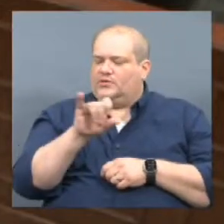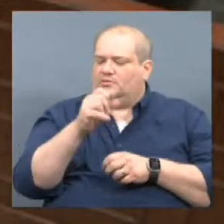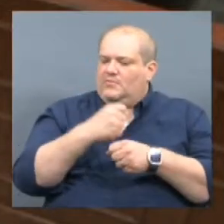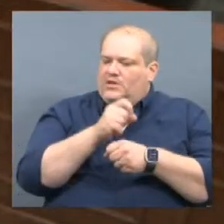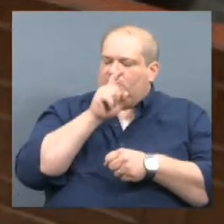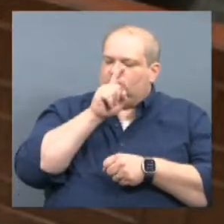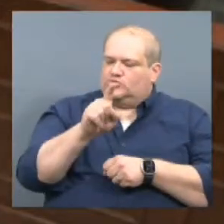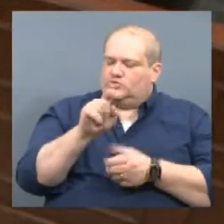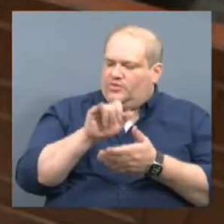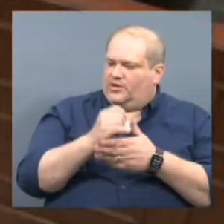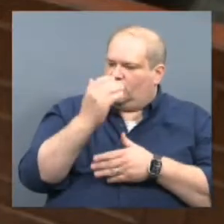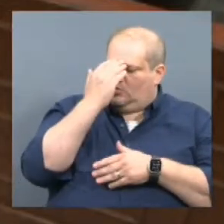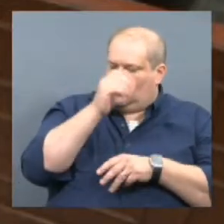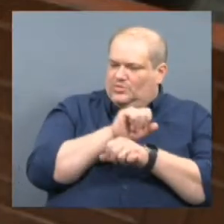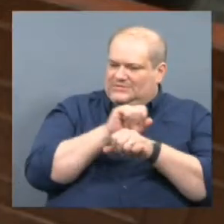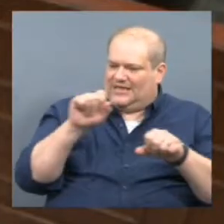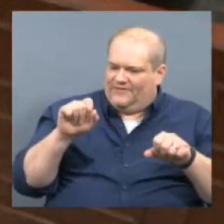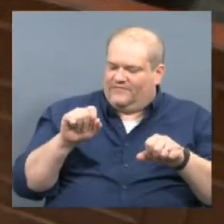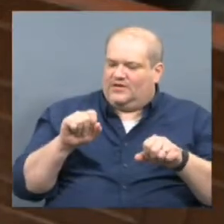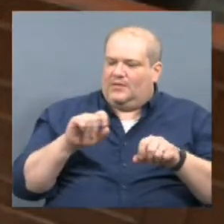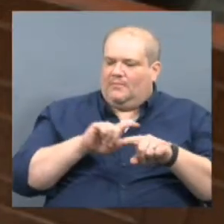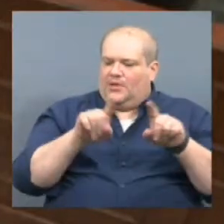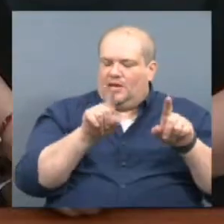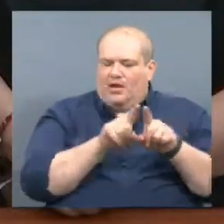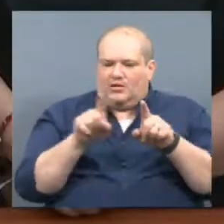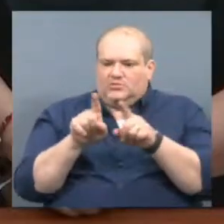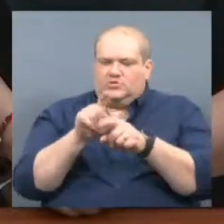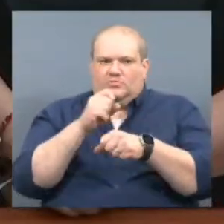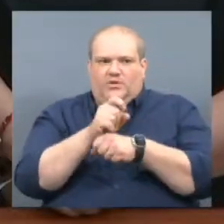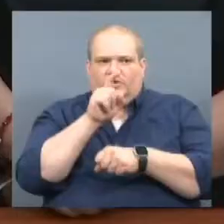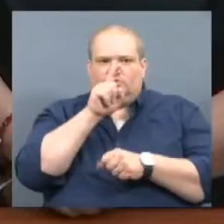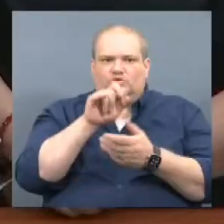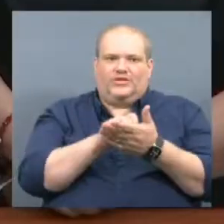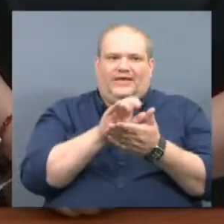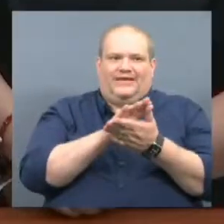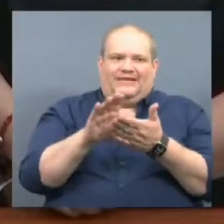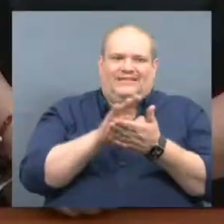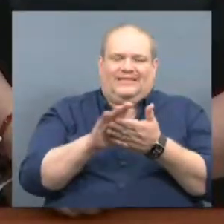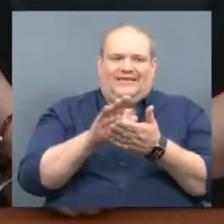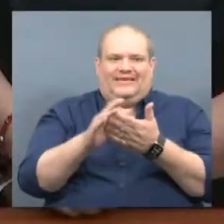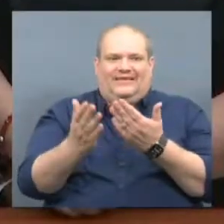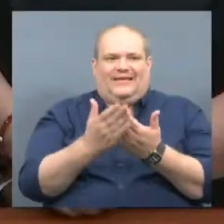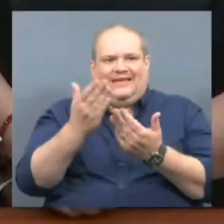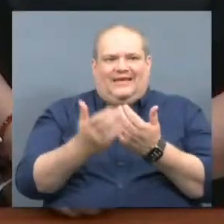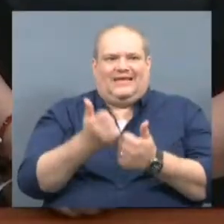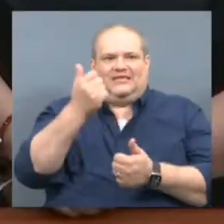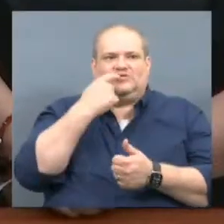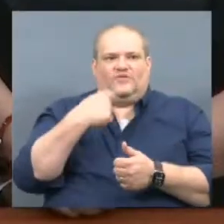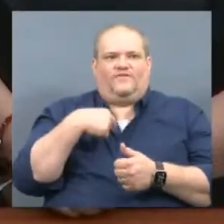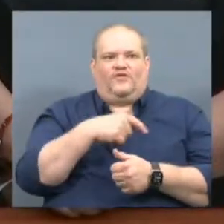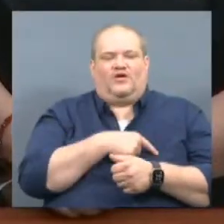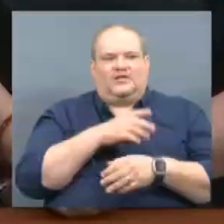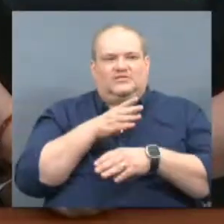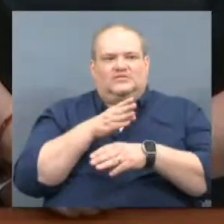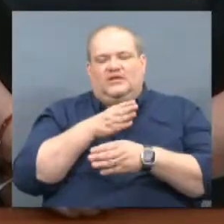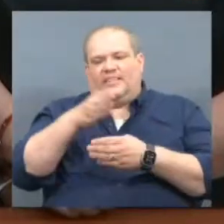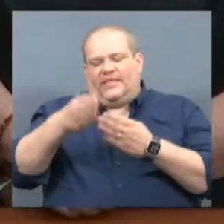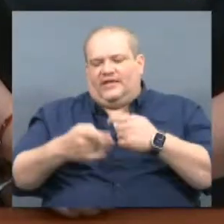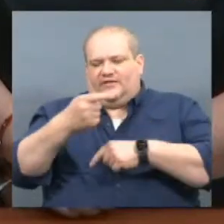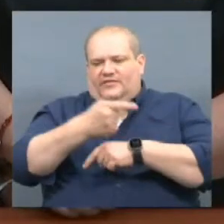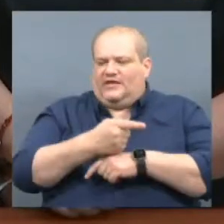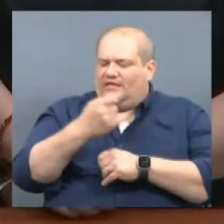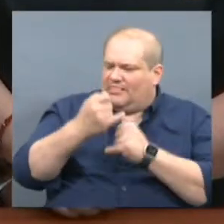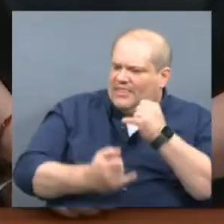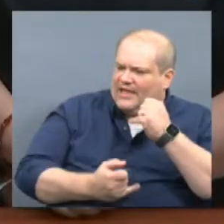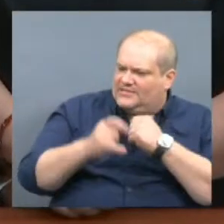make sure that, their safety is one of them, but also making sure that it's clean. It makes it easier for us at the end of the day as well. And then very